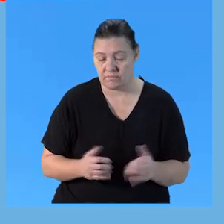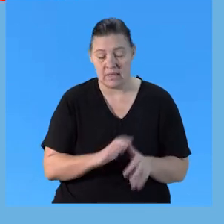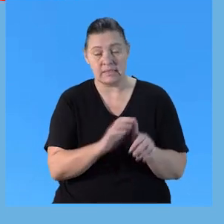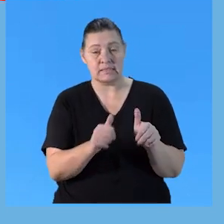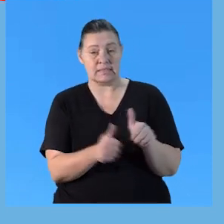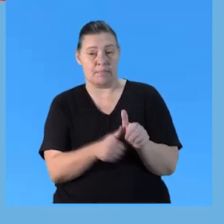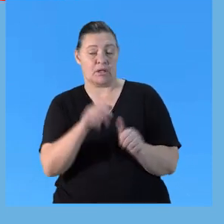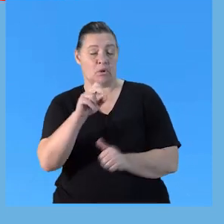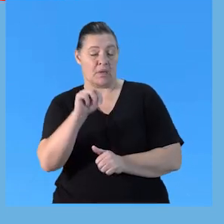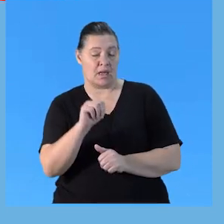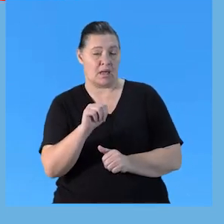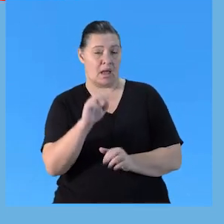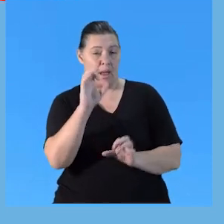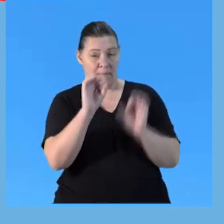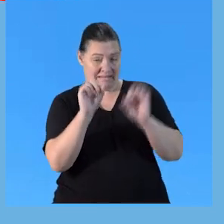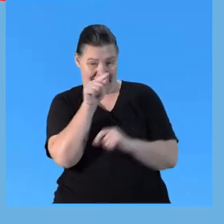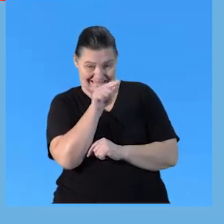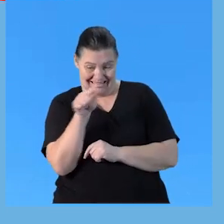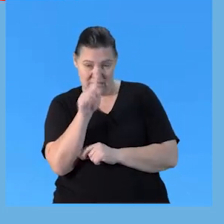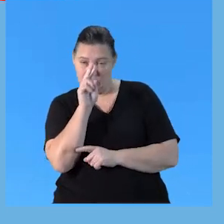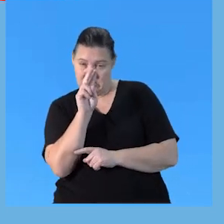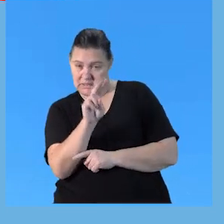with a closed switch.